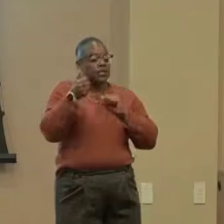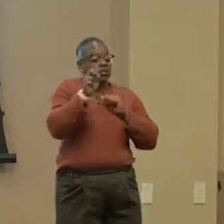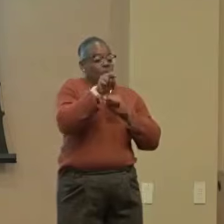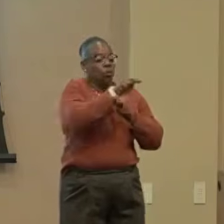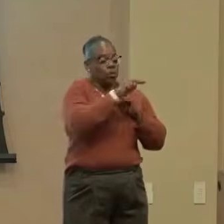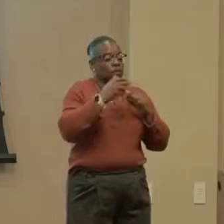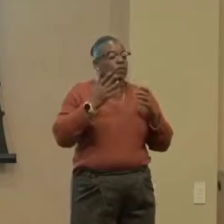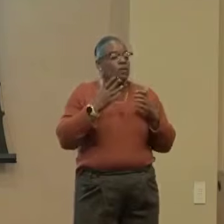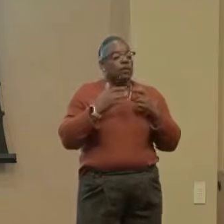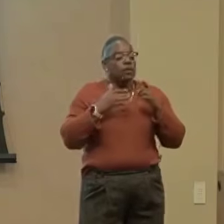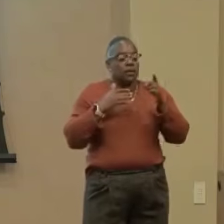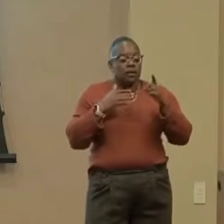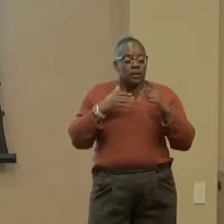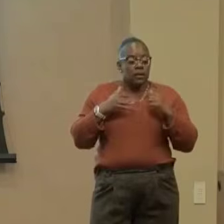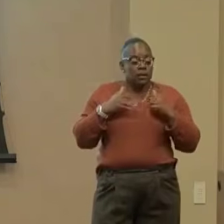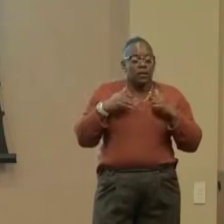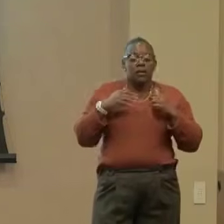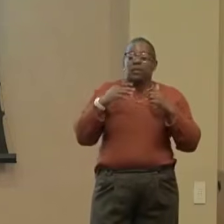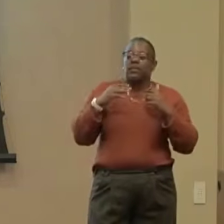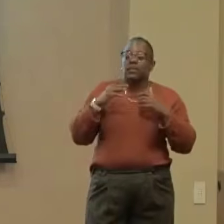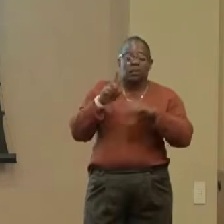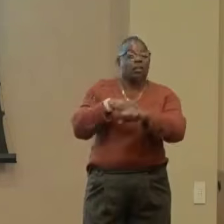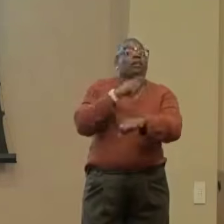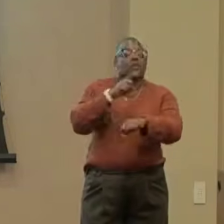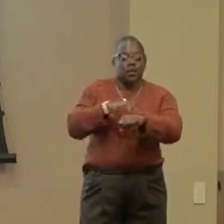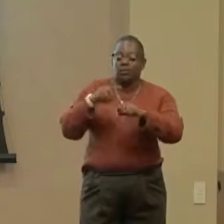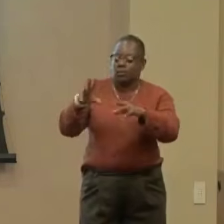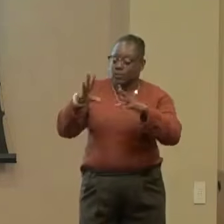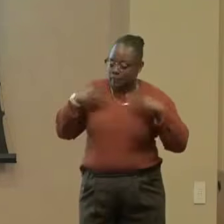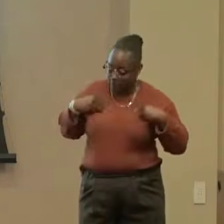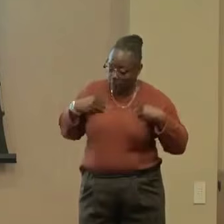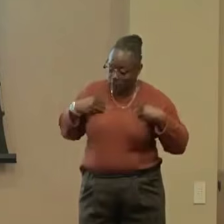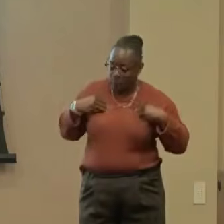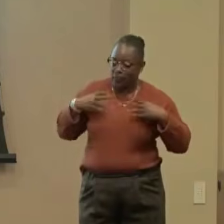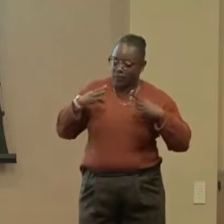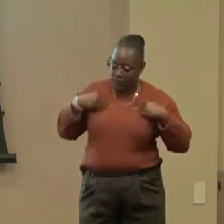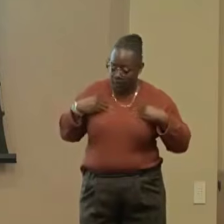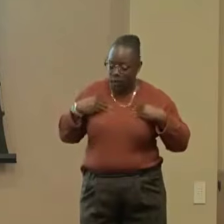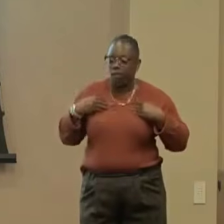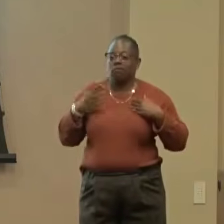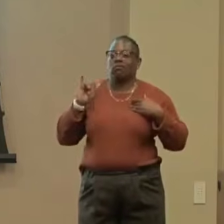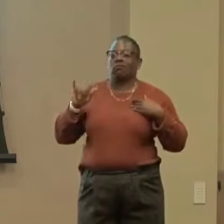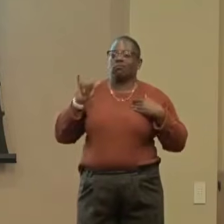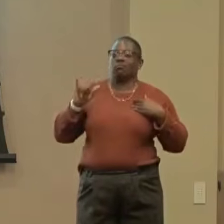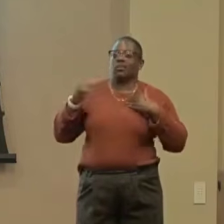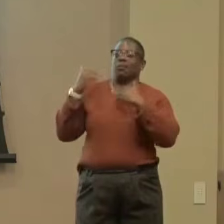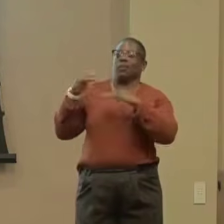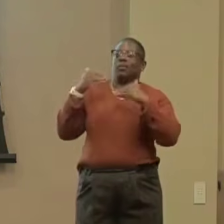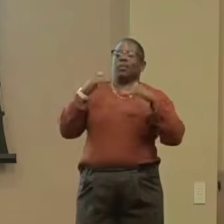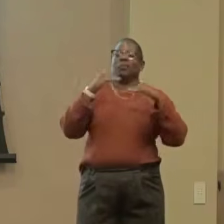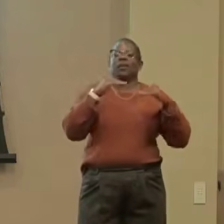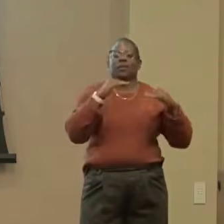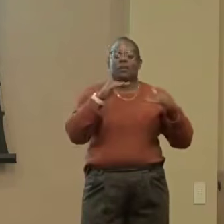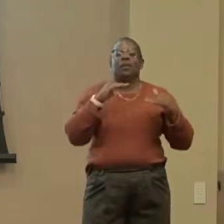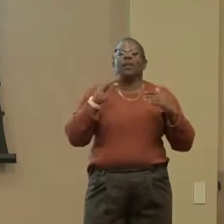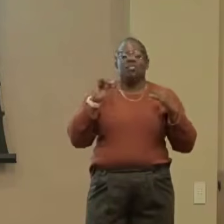share that it took her a while just to even accept her diagnosis and what those limitations actually are or were, because we have to kind